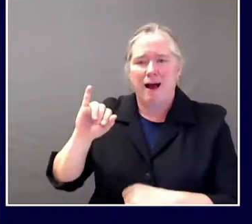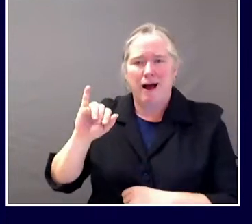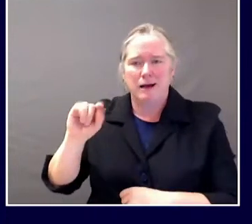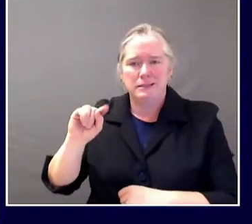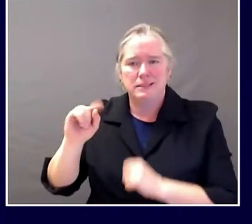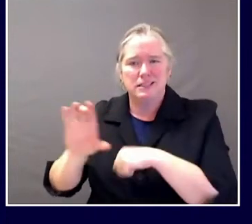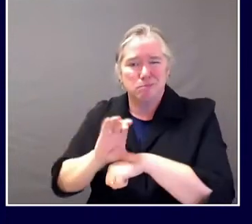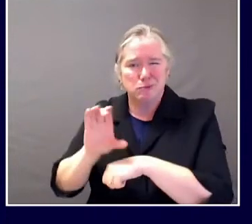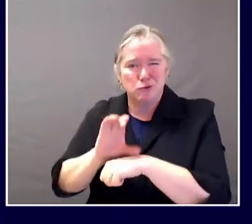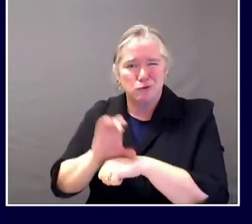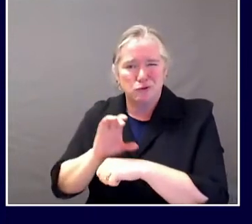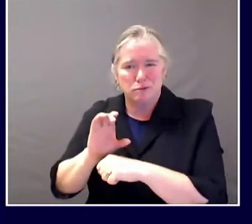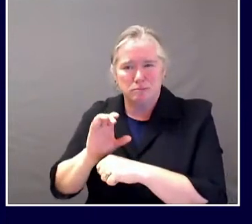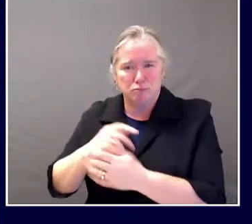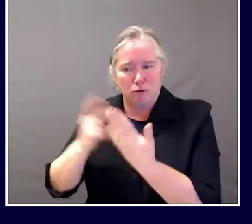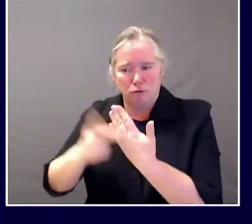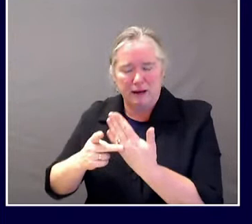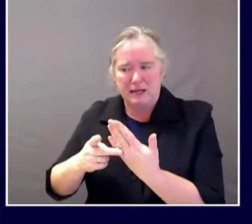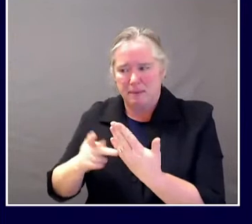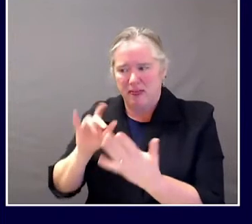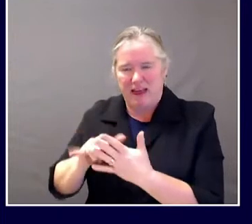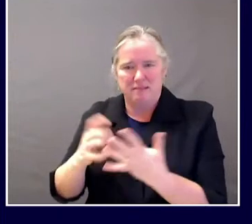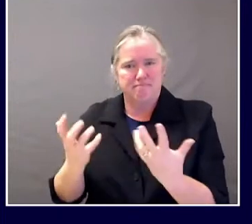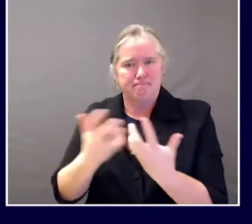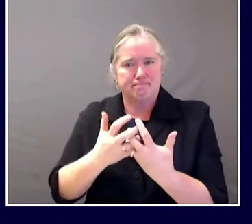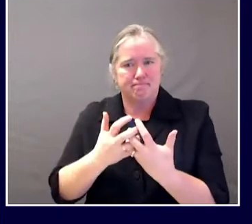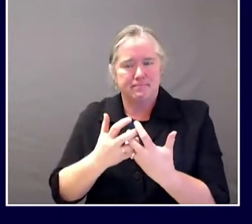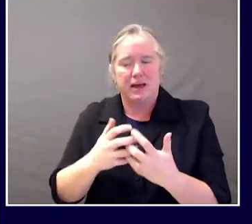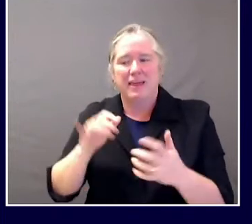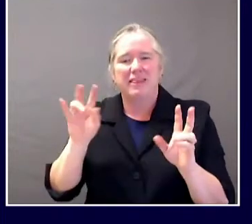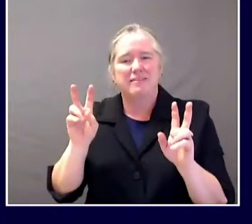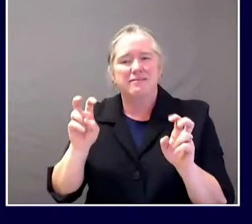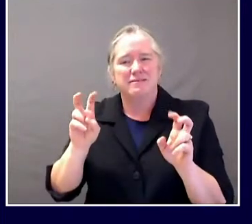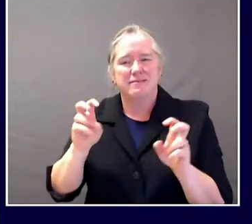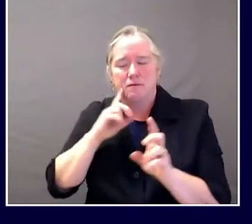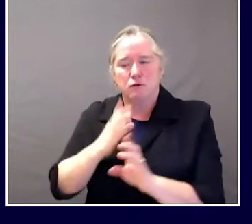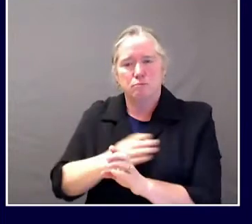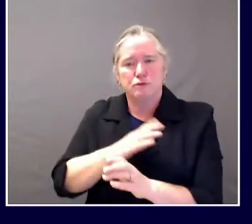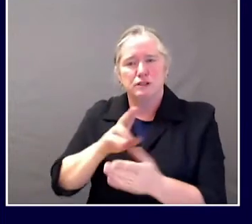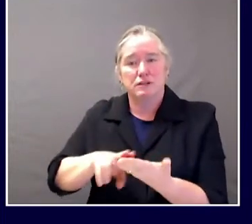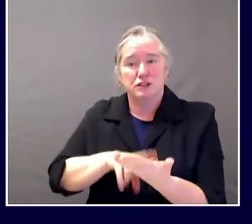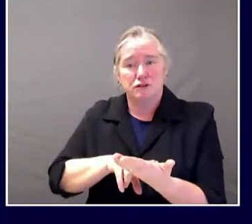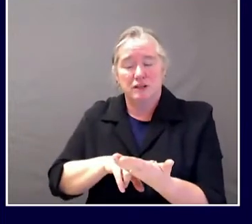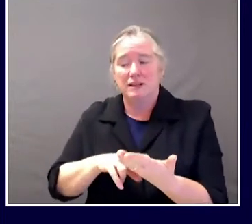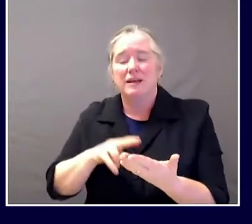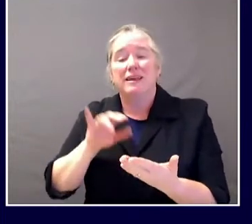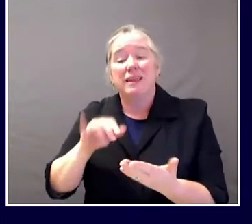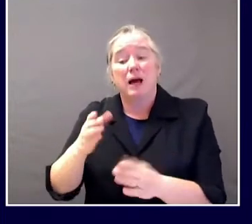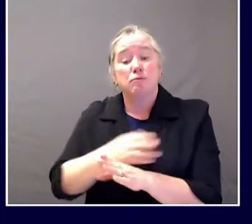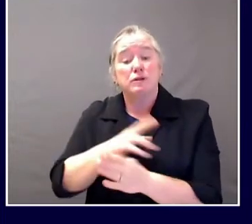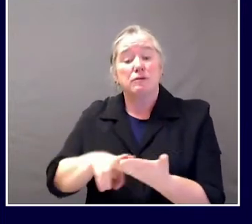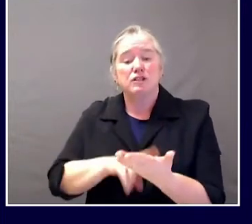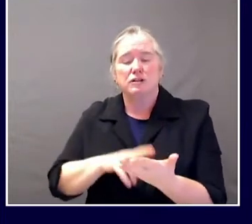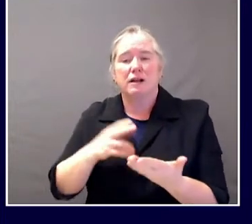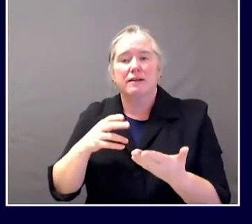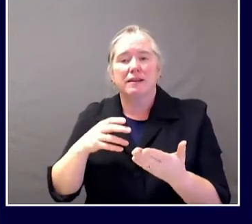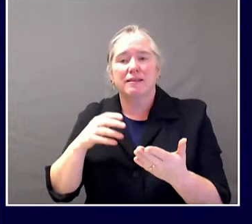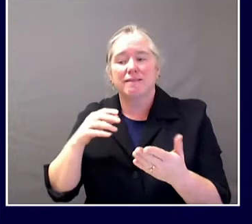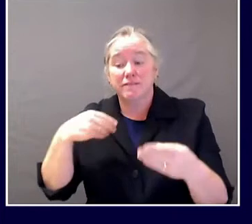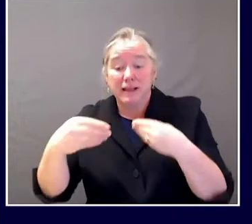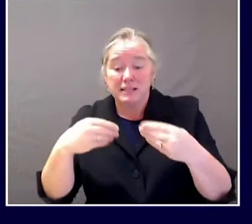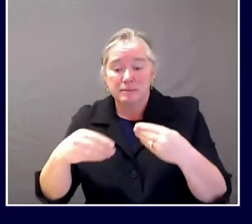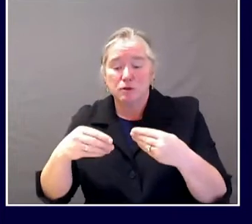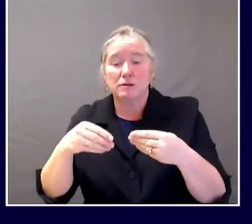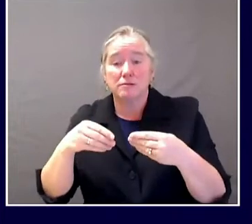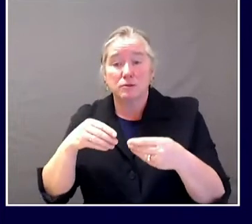that pre-registration piece in a manner that allows people to still have the flexibility to choose where we want to go. If we're able